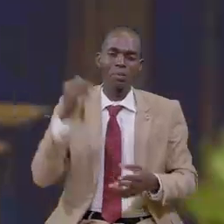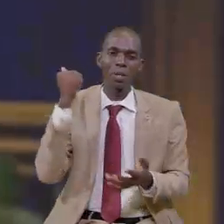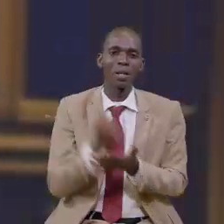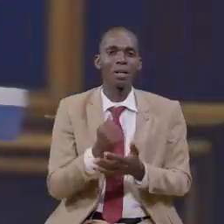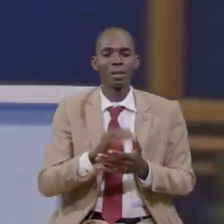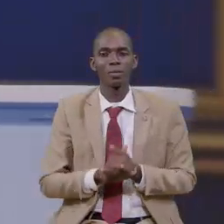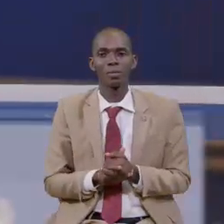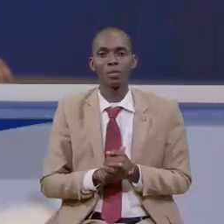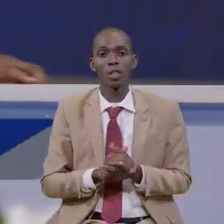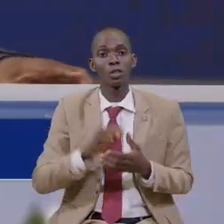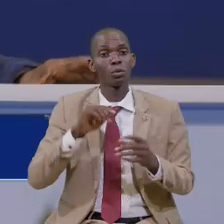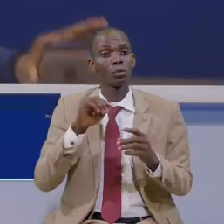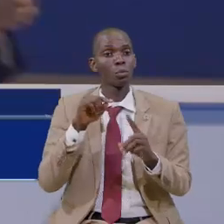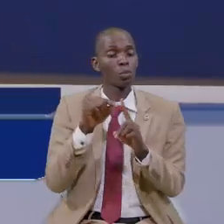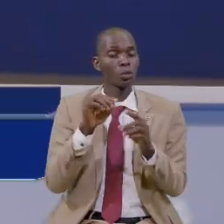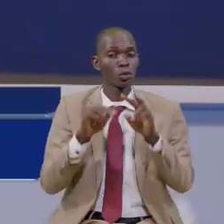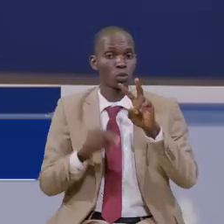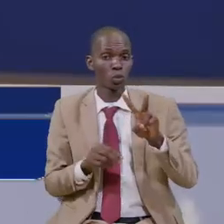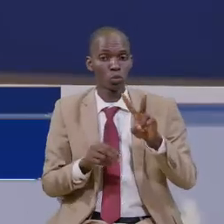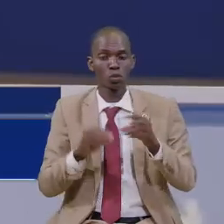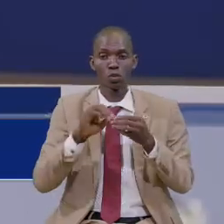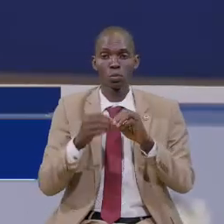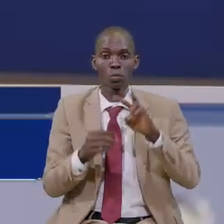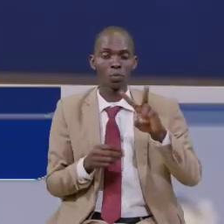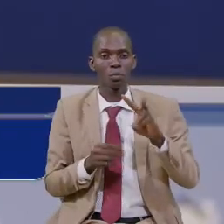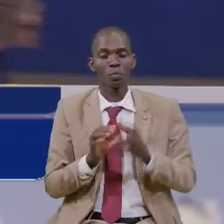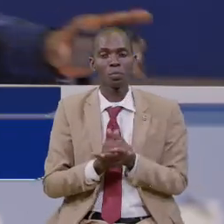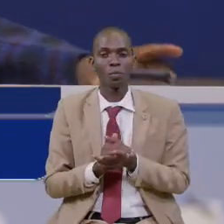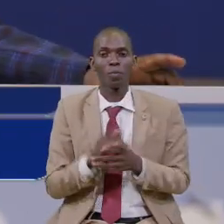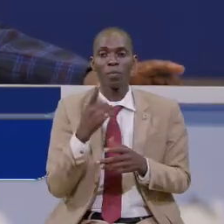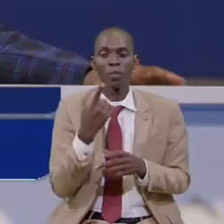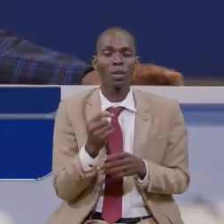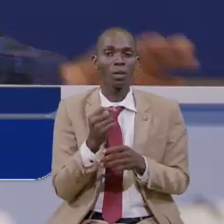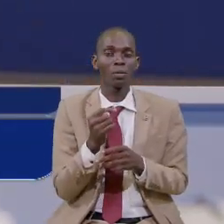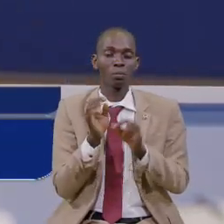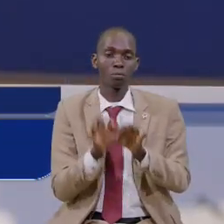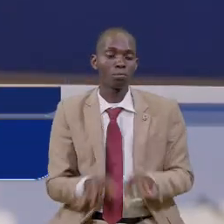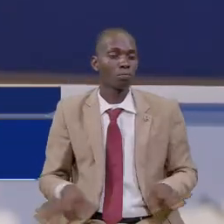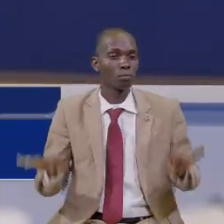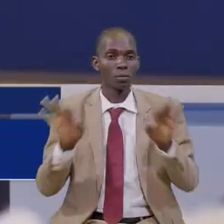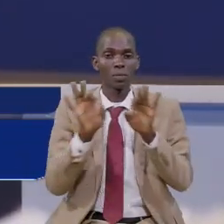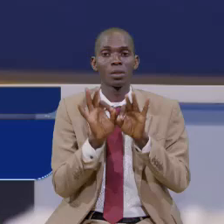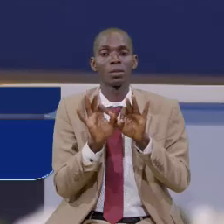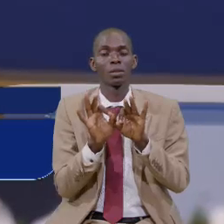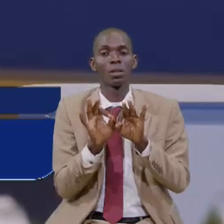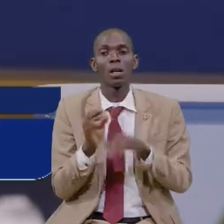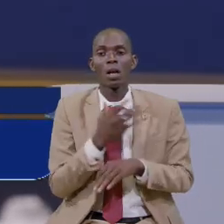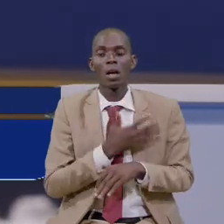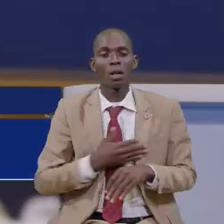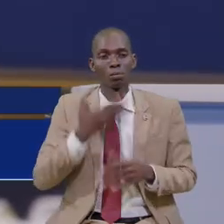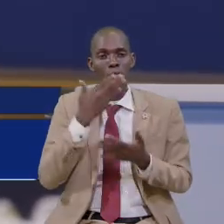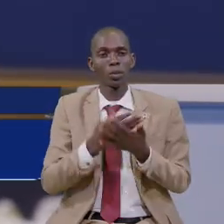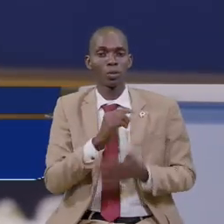two here now. Number two, we're looking at the priority and virtue of